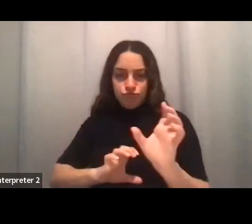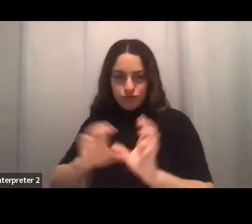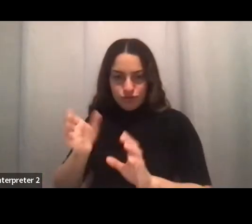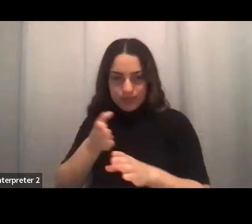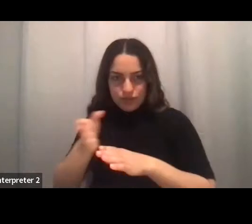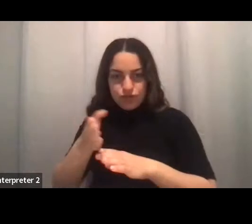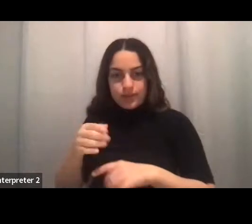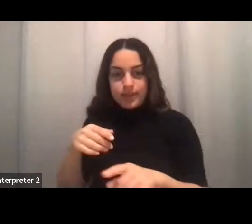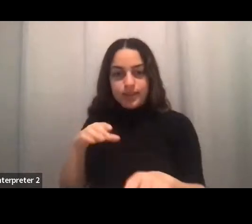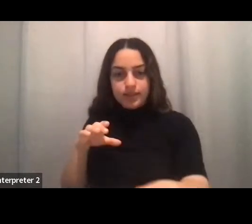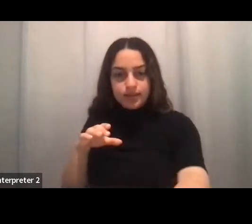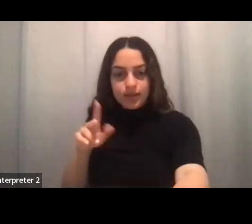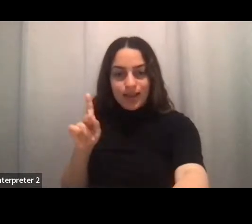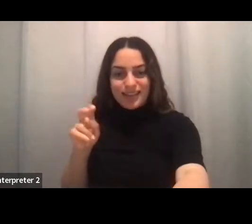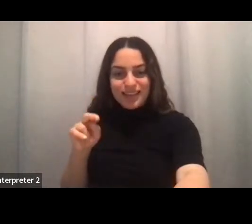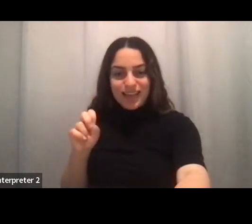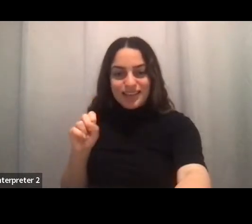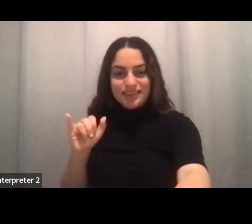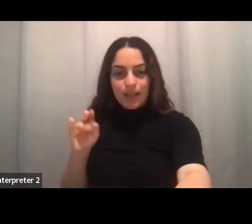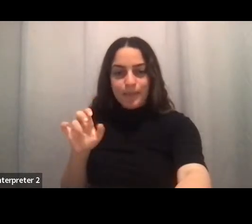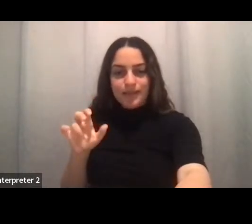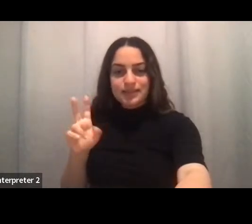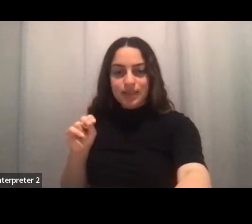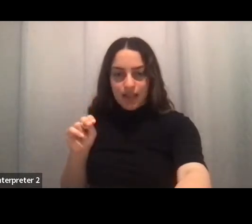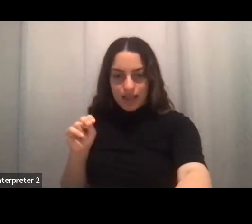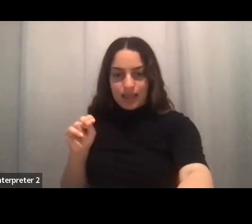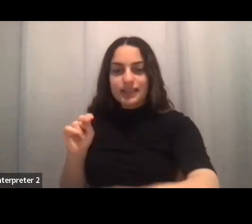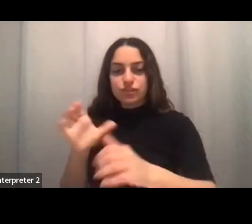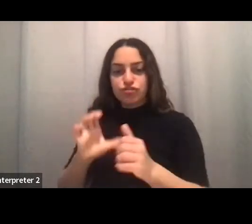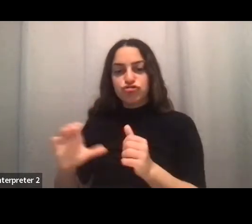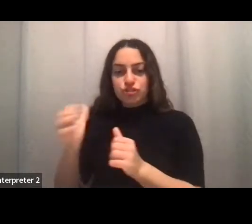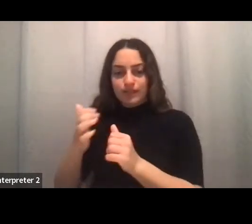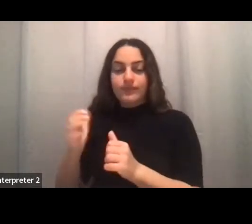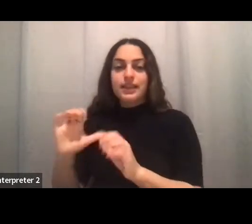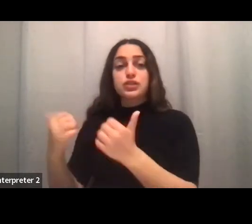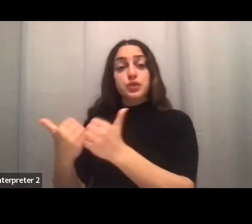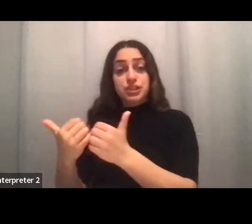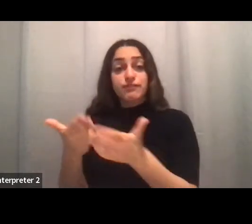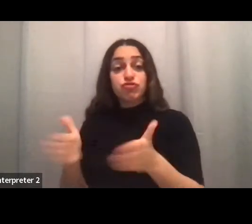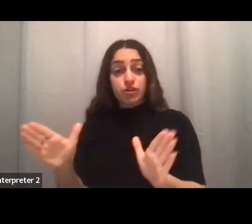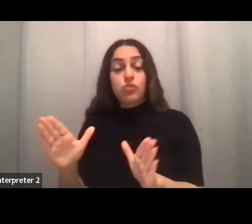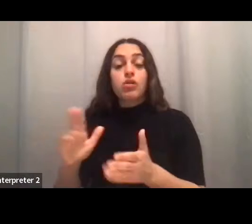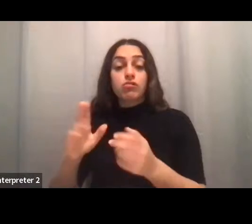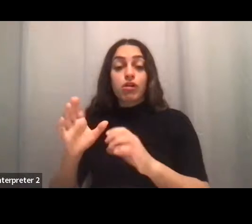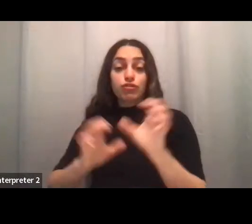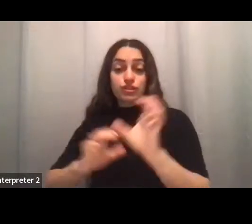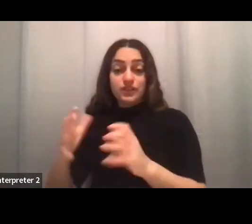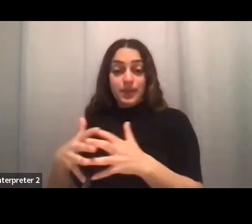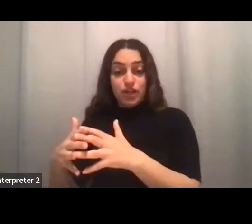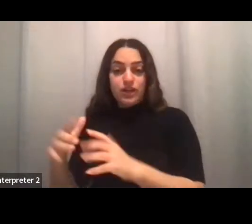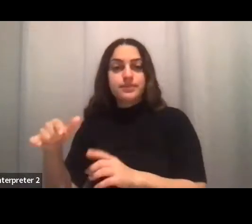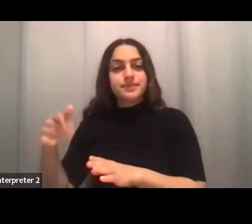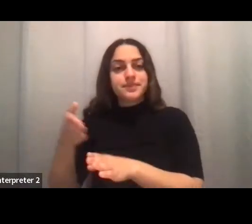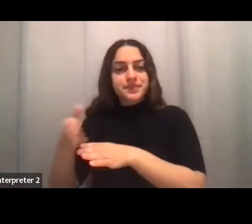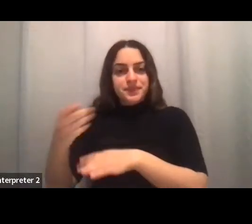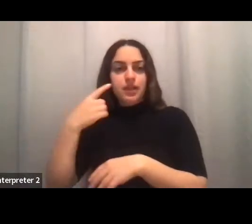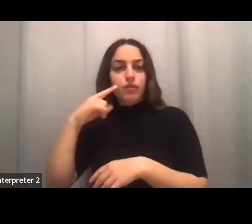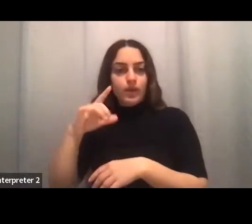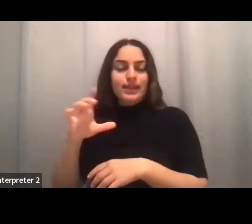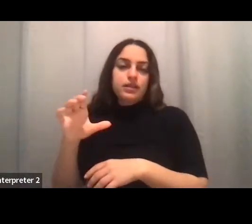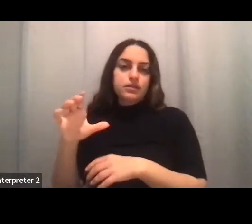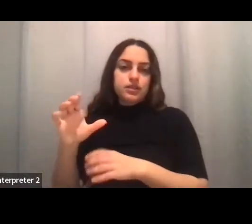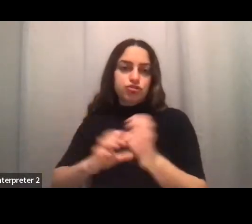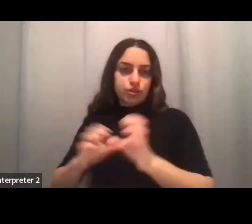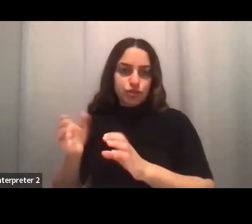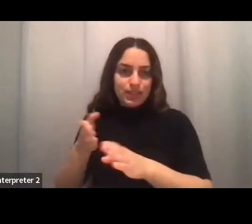chief economist of the associate general contractors of america a leading trade association for the construction industry